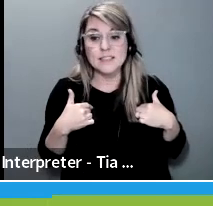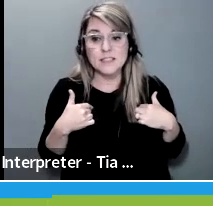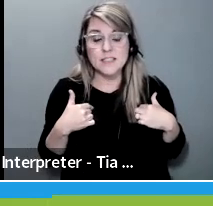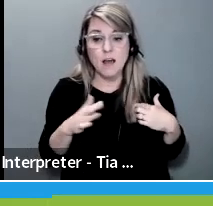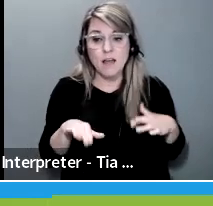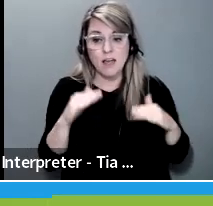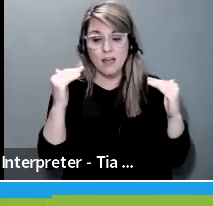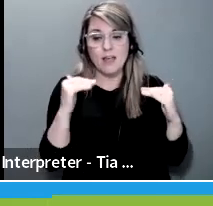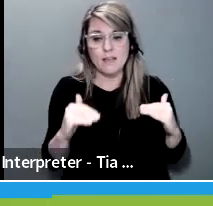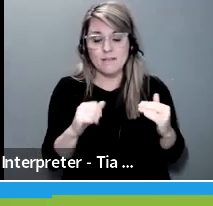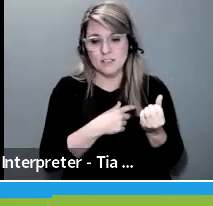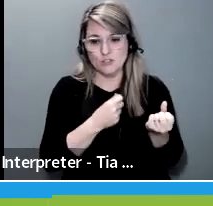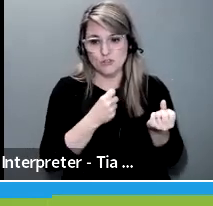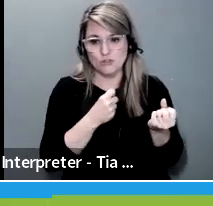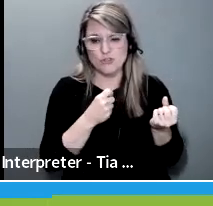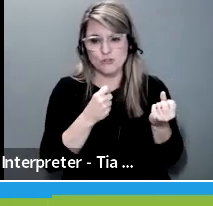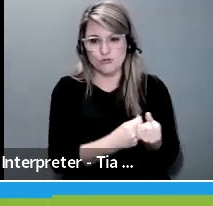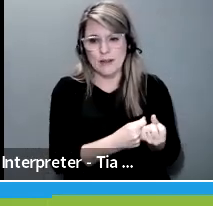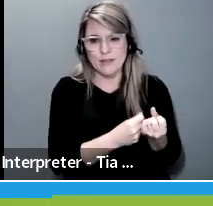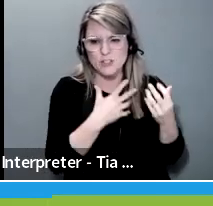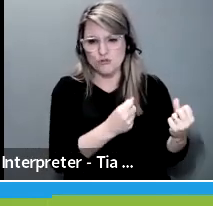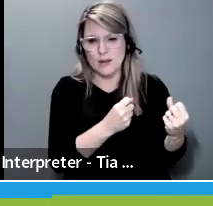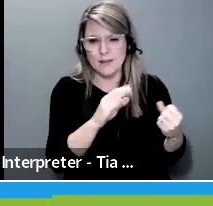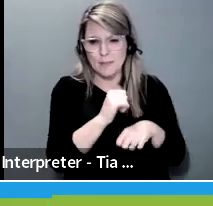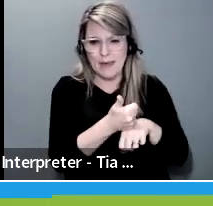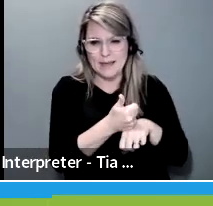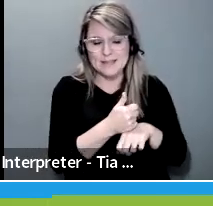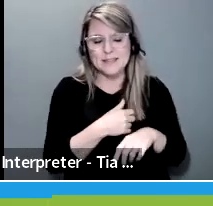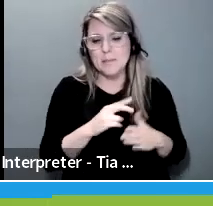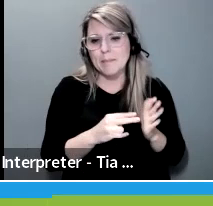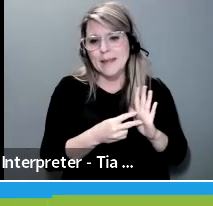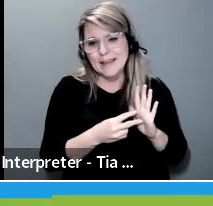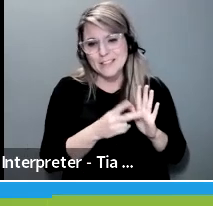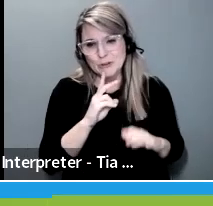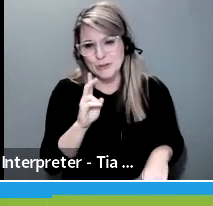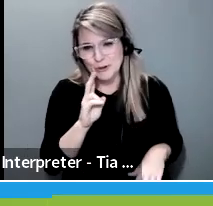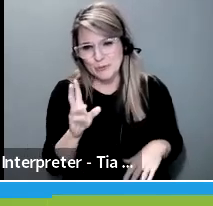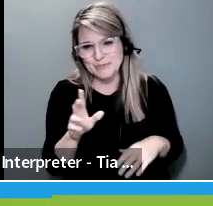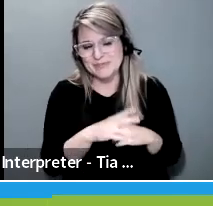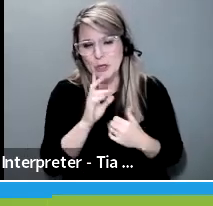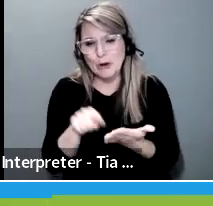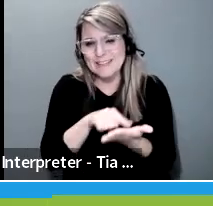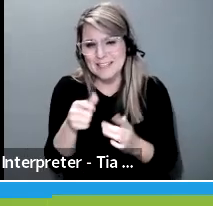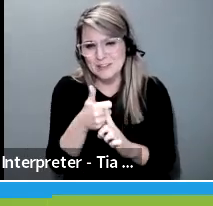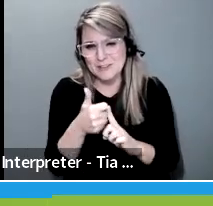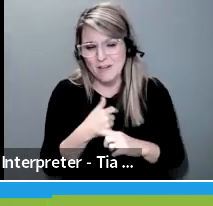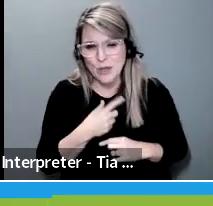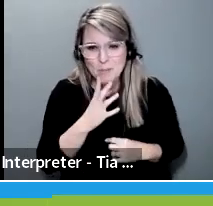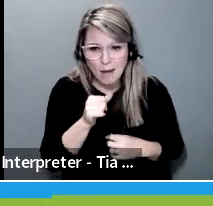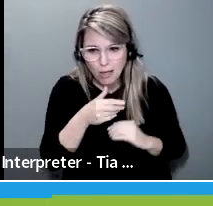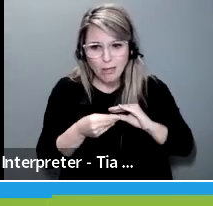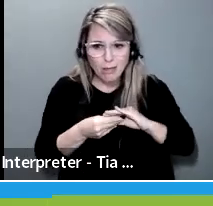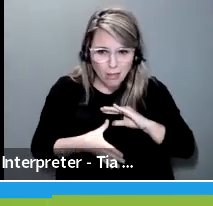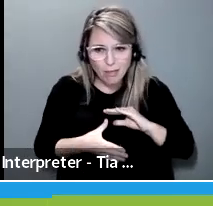which can be really, really difficult sometimes, especially because we're our own worst critics. So we tend not to be so strength-based with